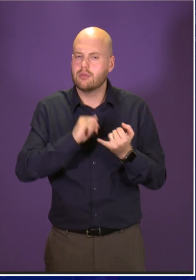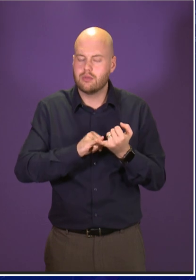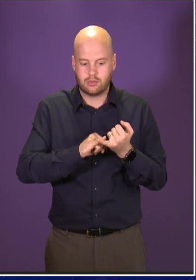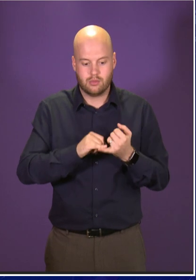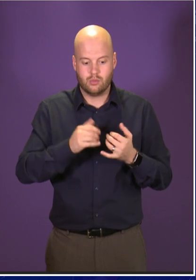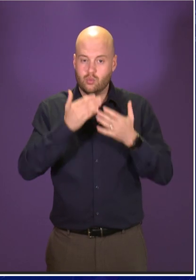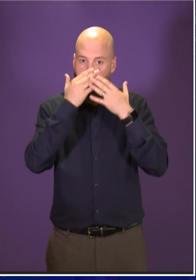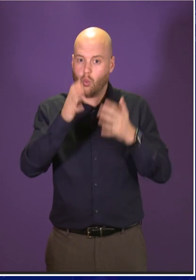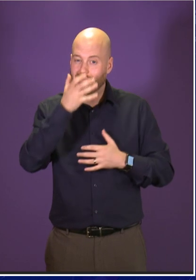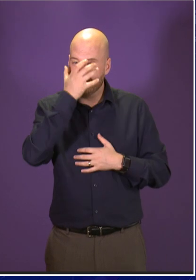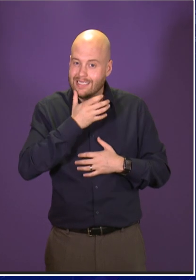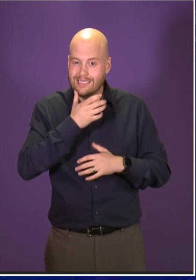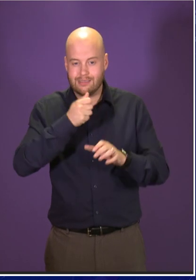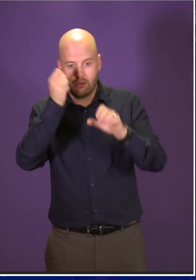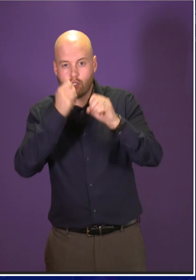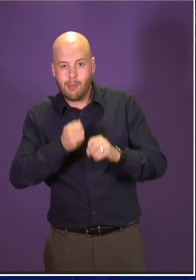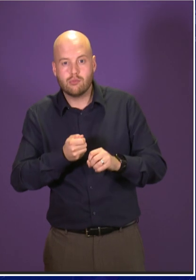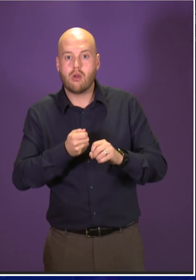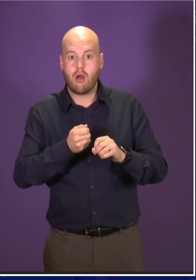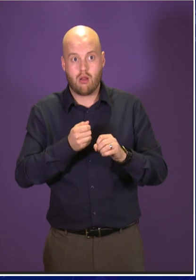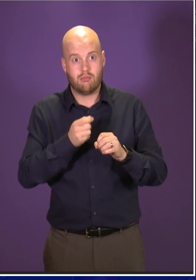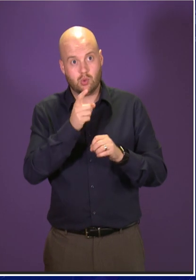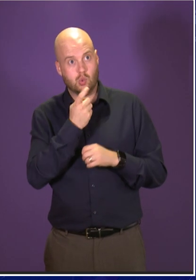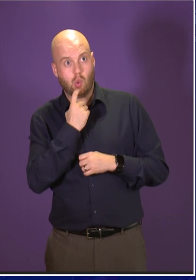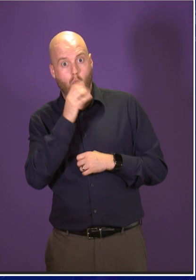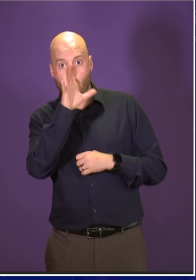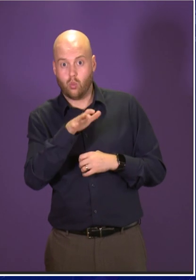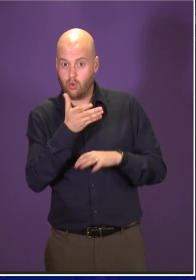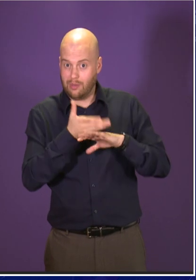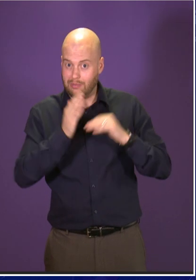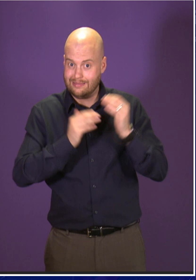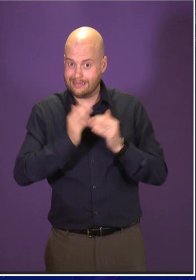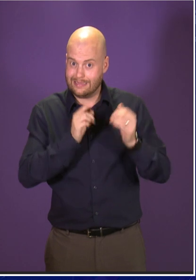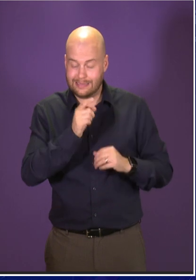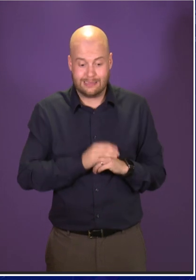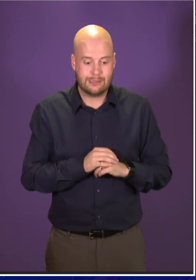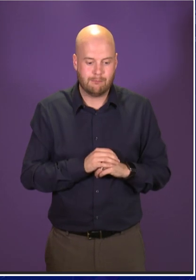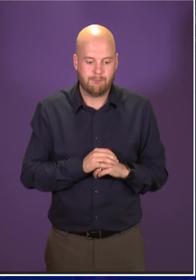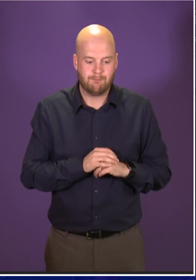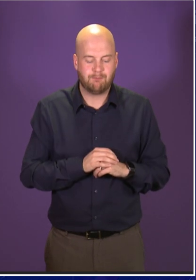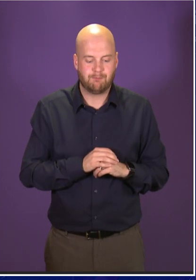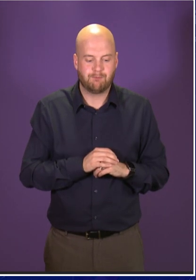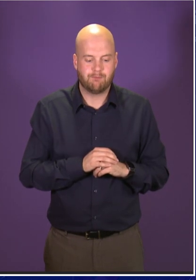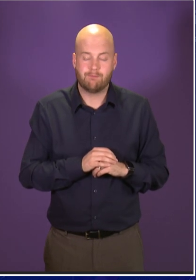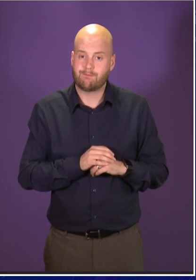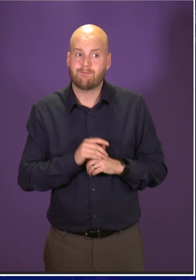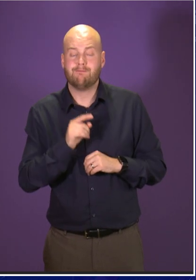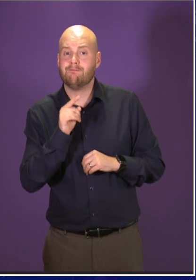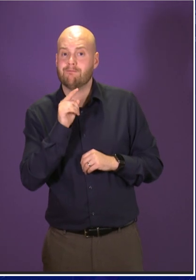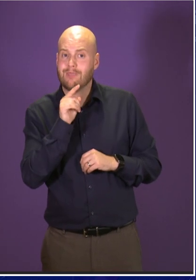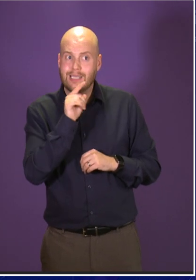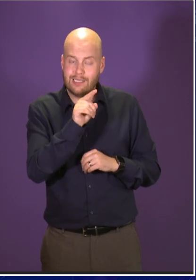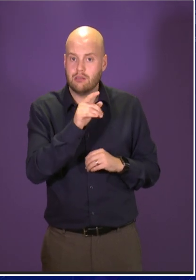anonymous faces sculptured in the stones of buildings, we look at the common and anonymous citizen. He or